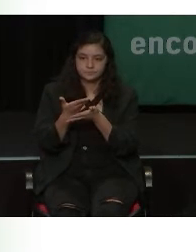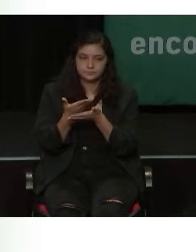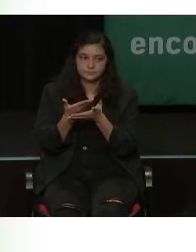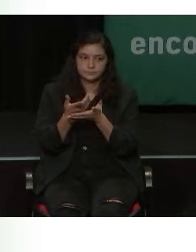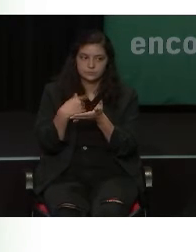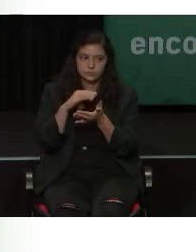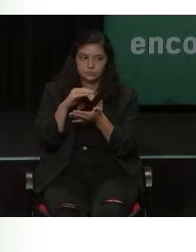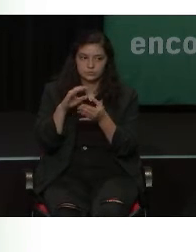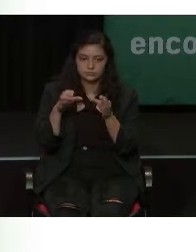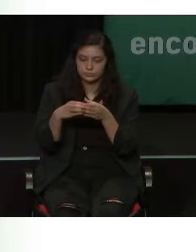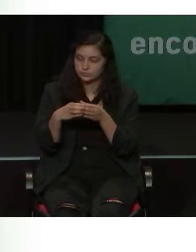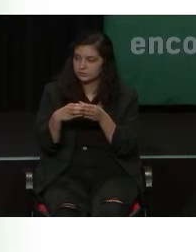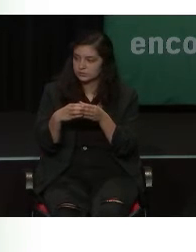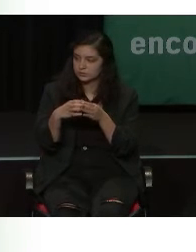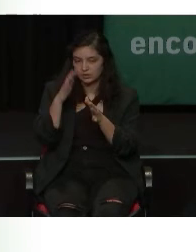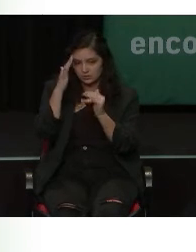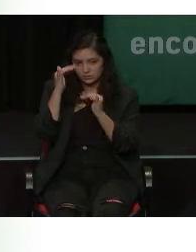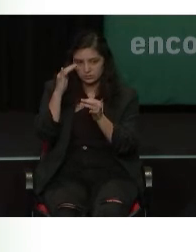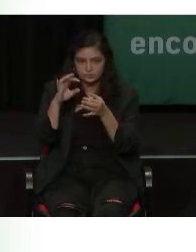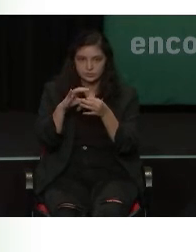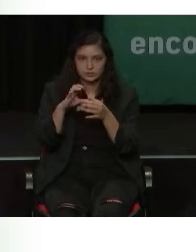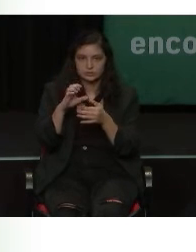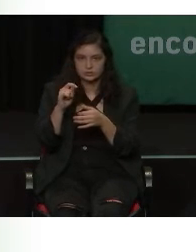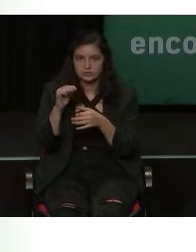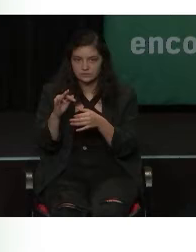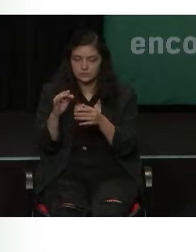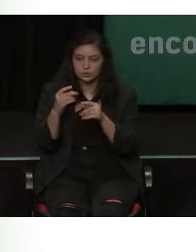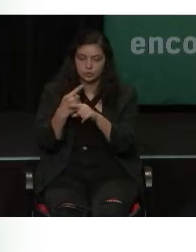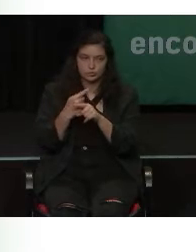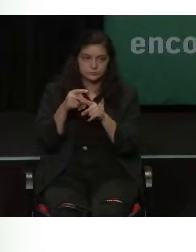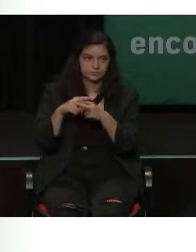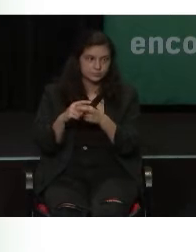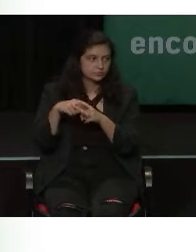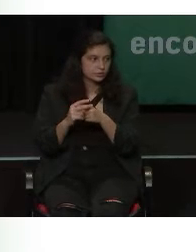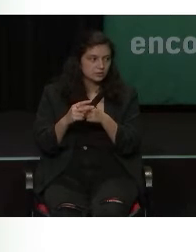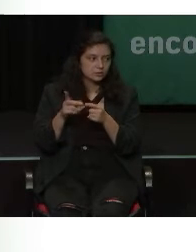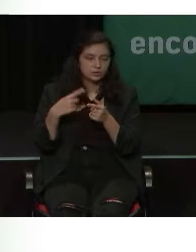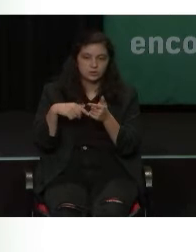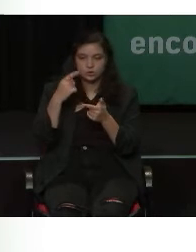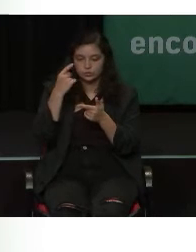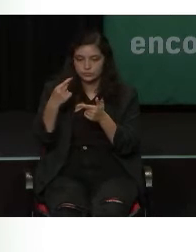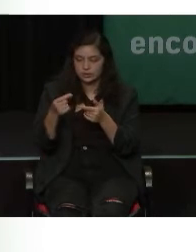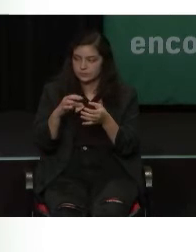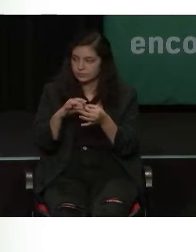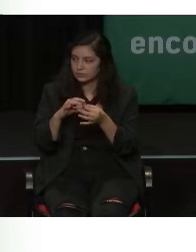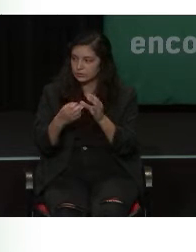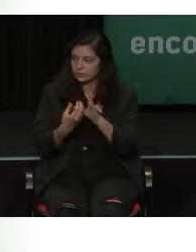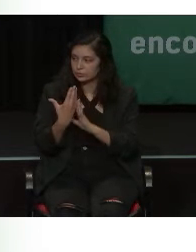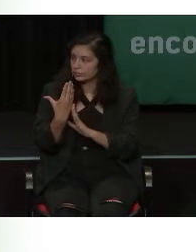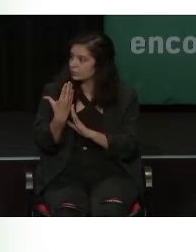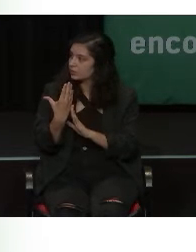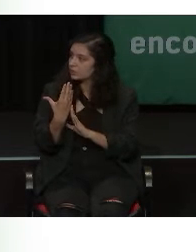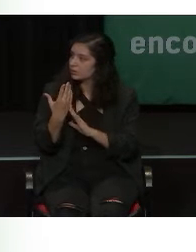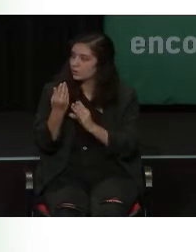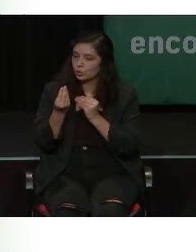had set the ELISA ourselves with our academic tools, and IBET is specialized in producing very